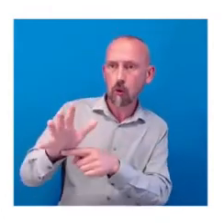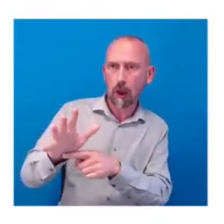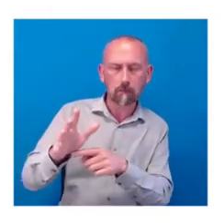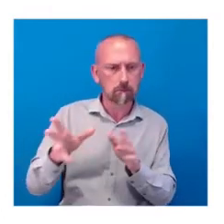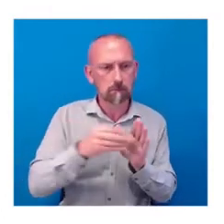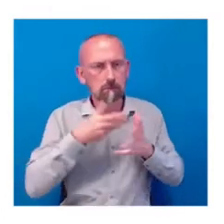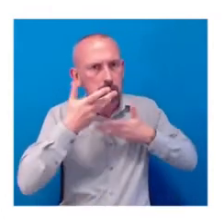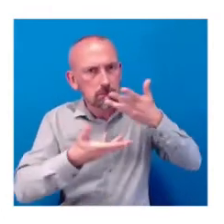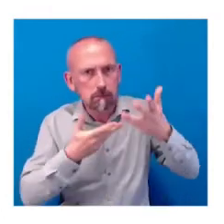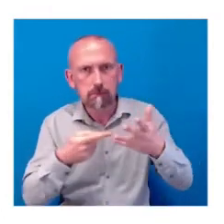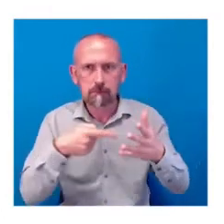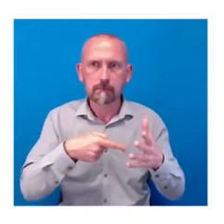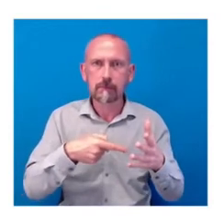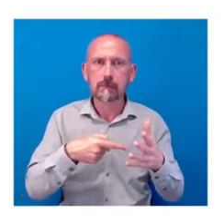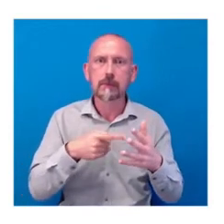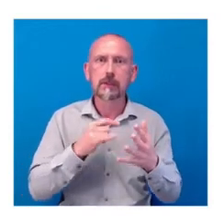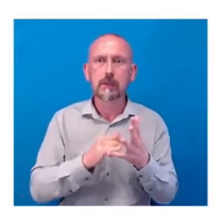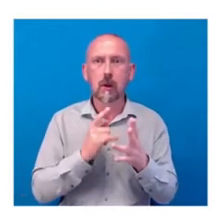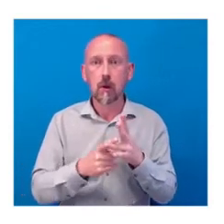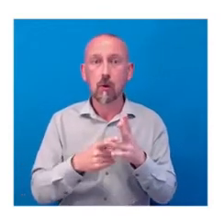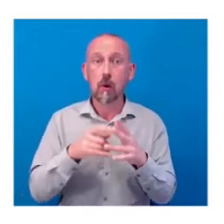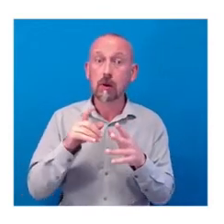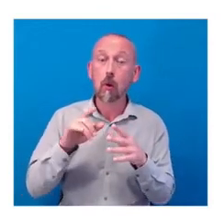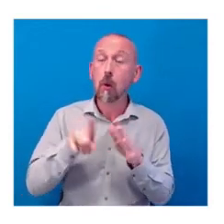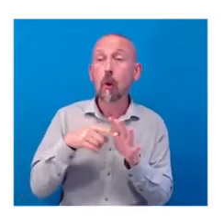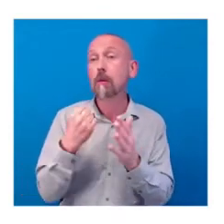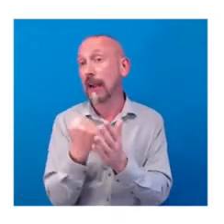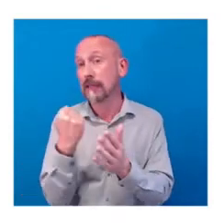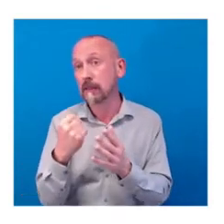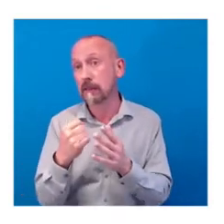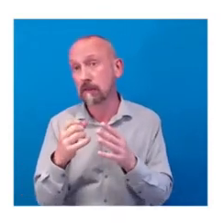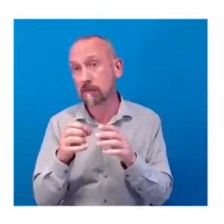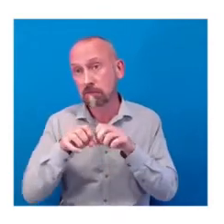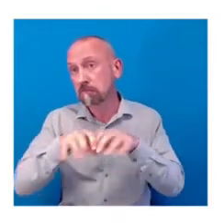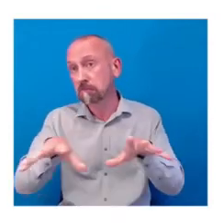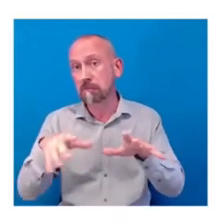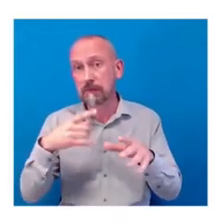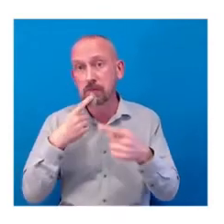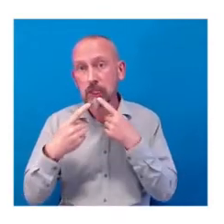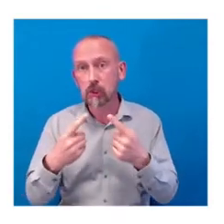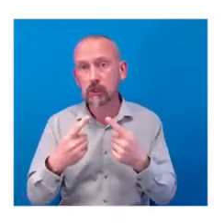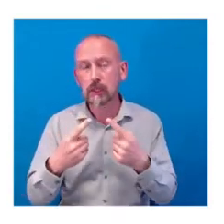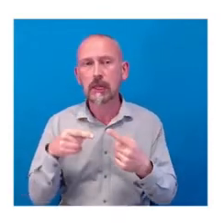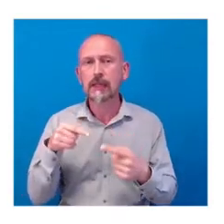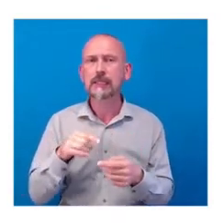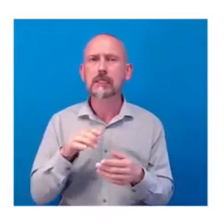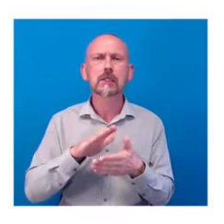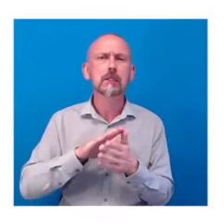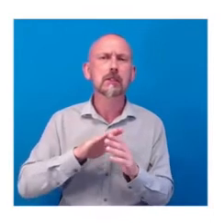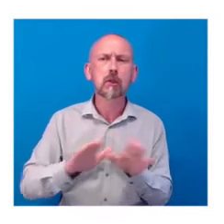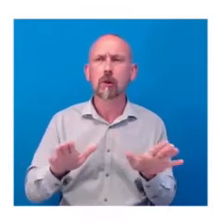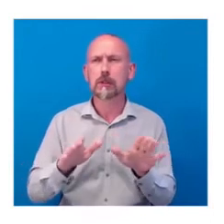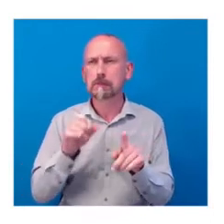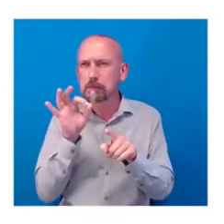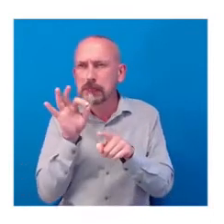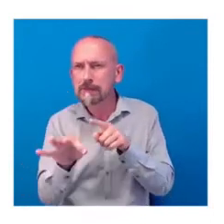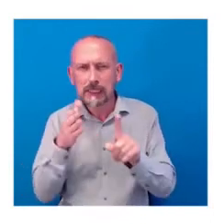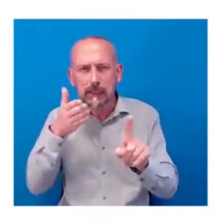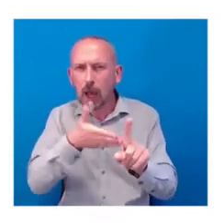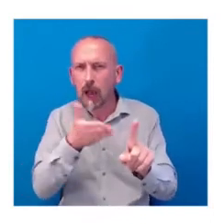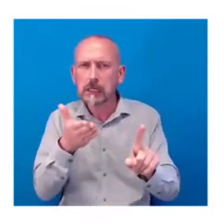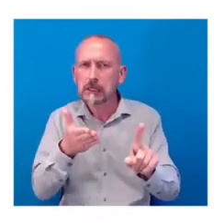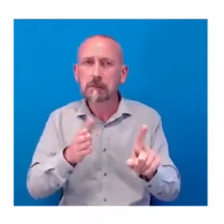there's time later, we might be able to play you one of those. We're not seeking to work to a specific volume. We're just hoping to